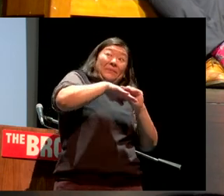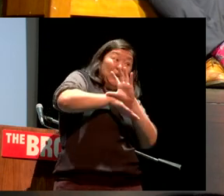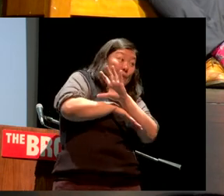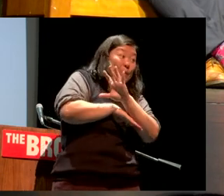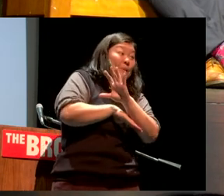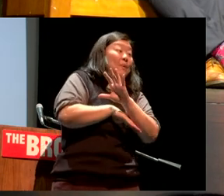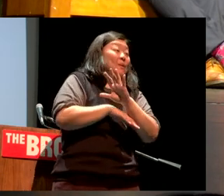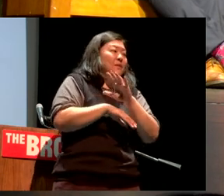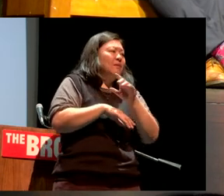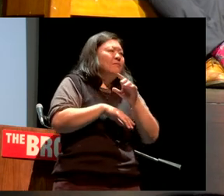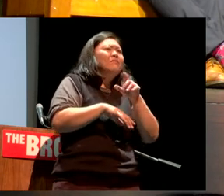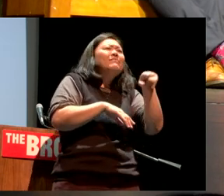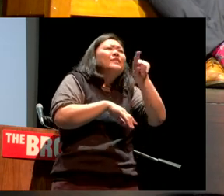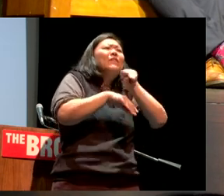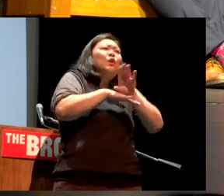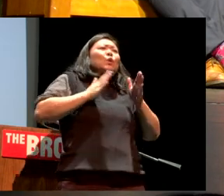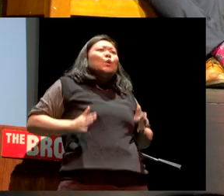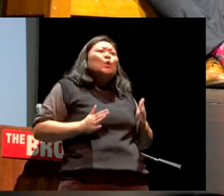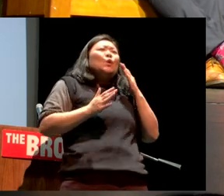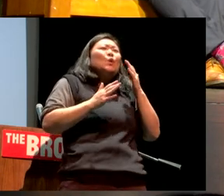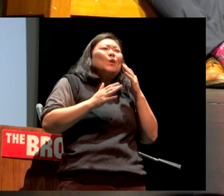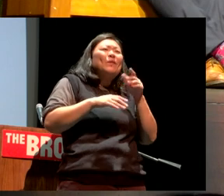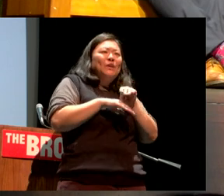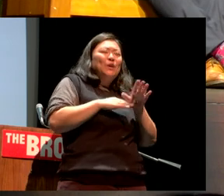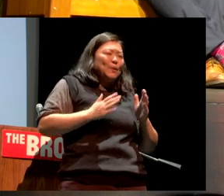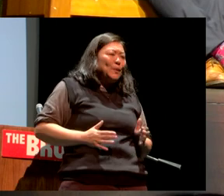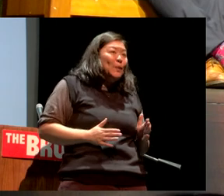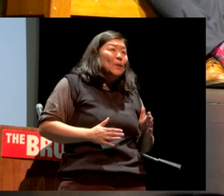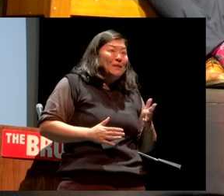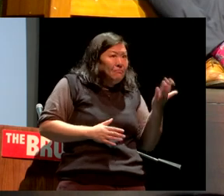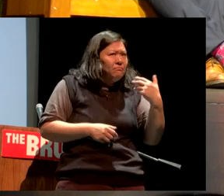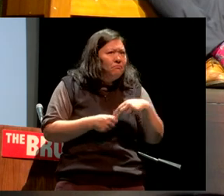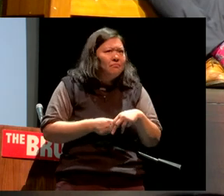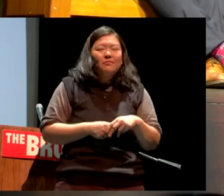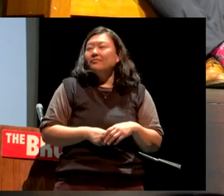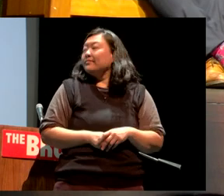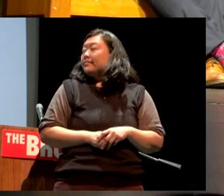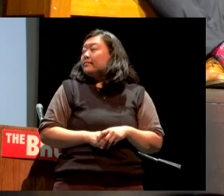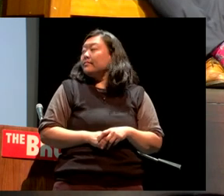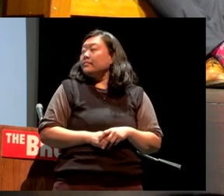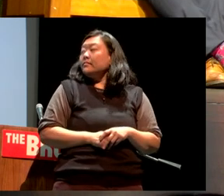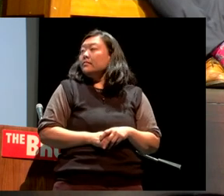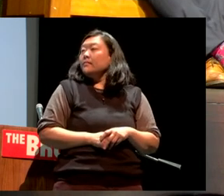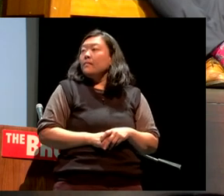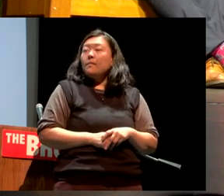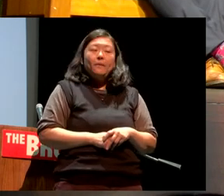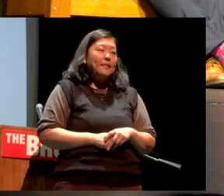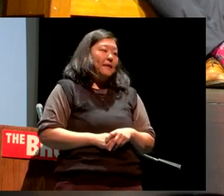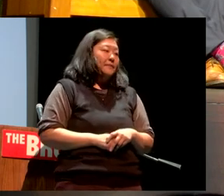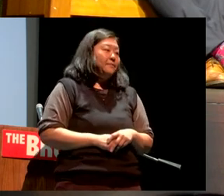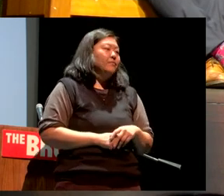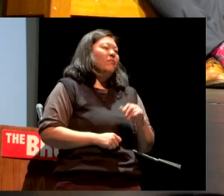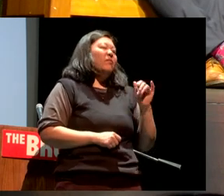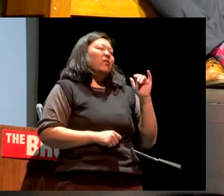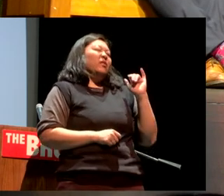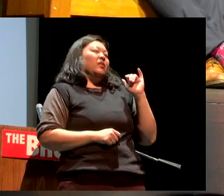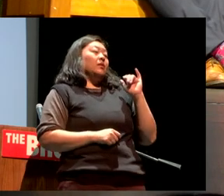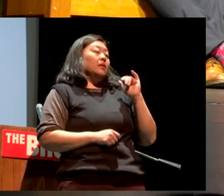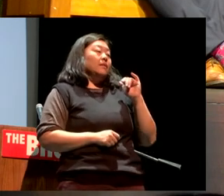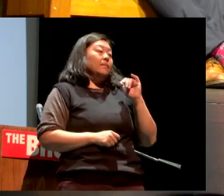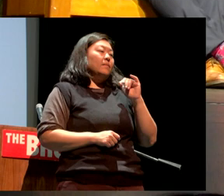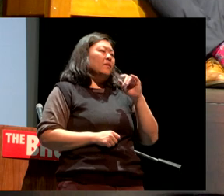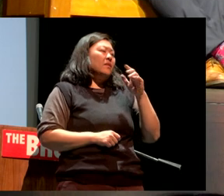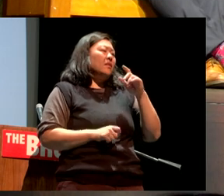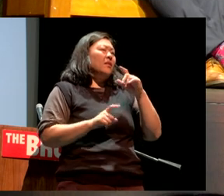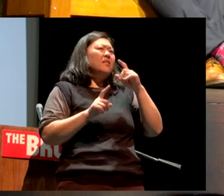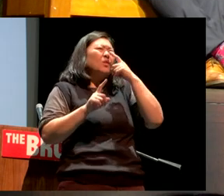Wait, can you repeat your question? What's going to be the impact of blockchain on the game industry? Yes, if y'all are ever interested in like influencing the